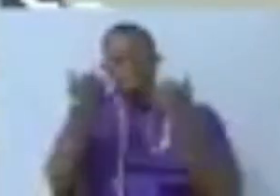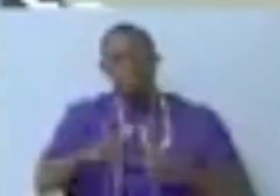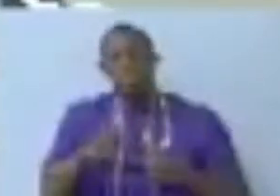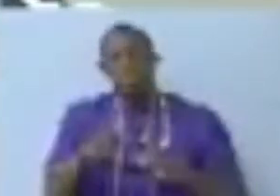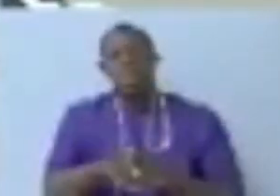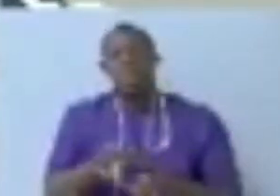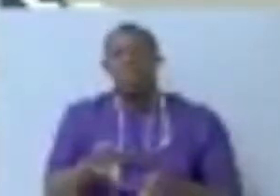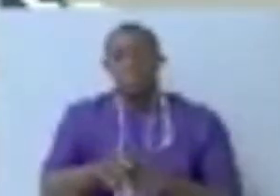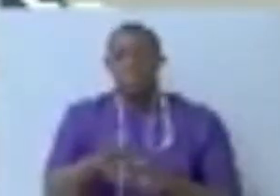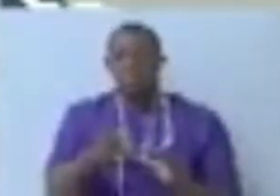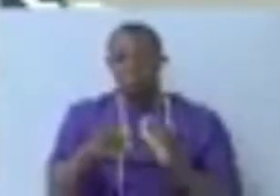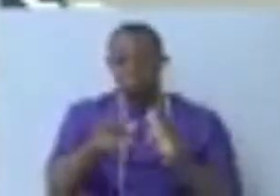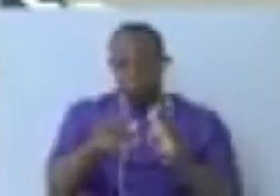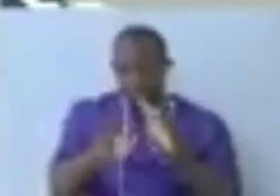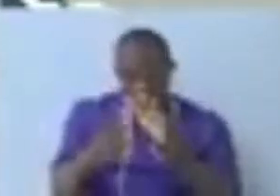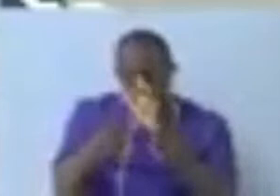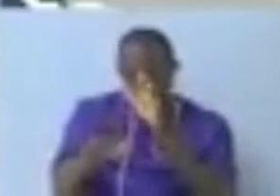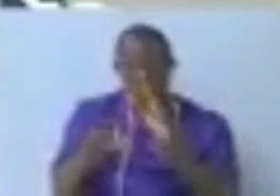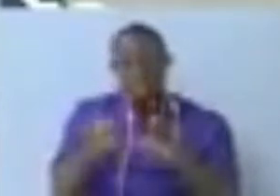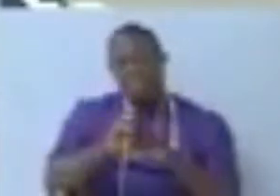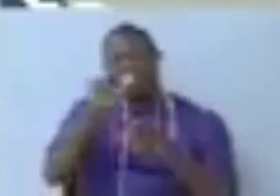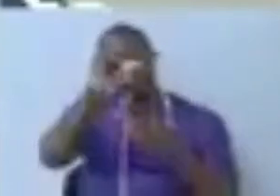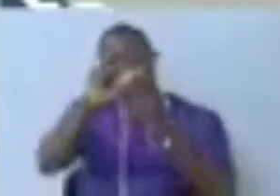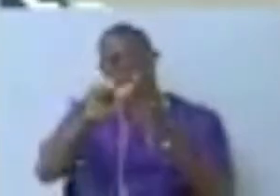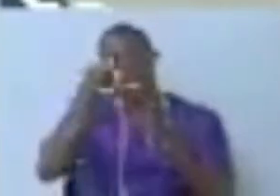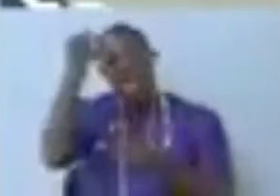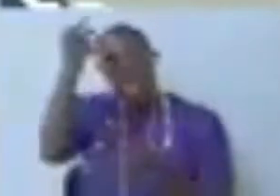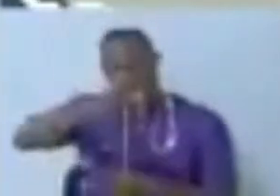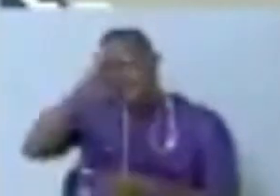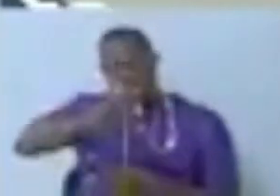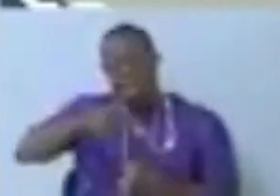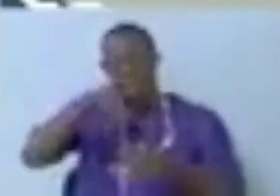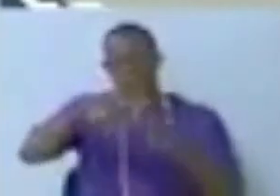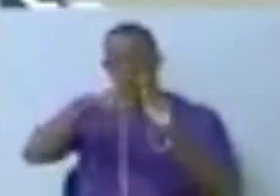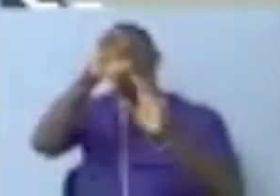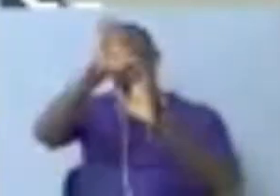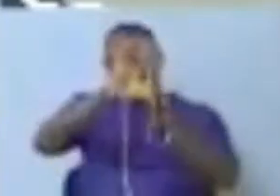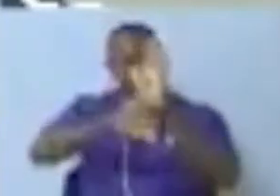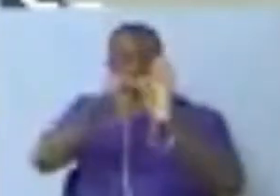It cited Section 18 of the Constitution and noted that